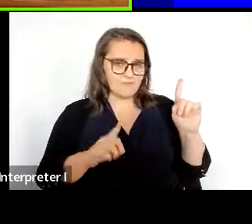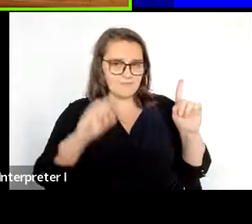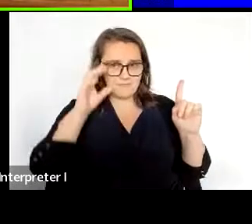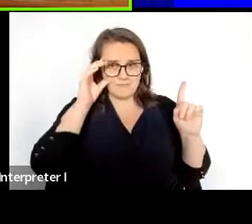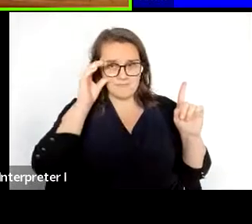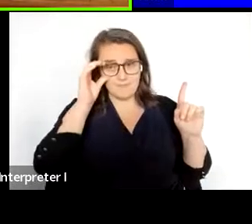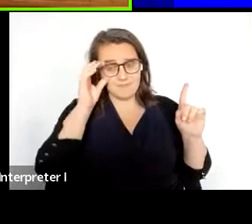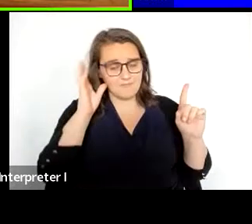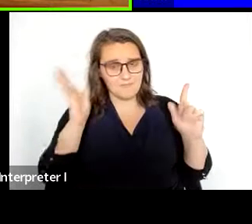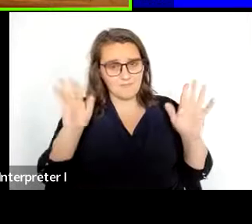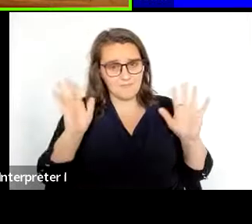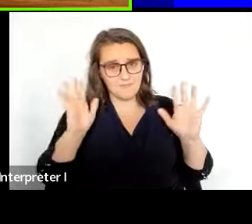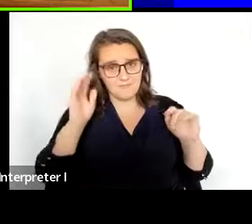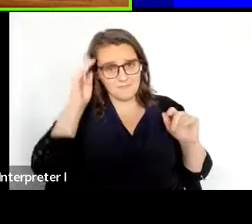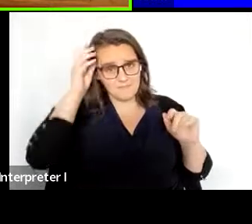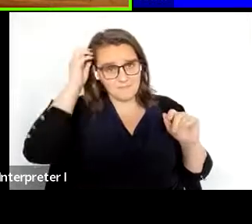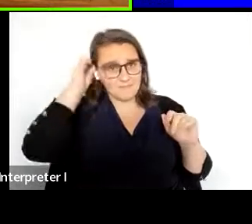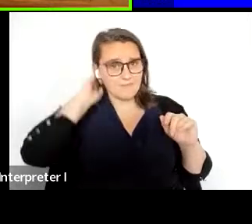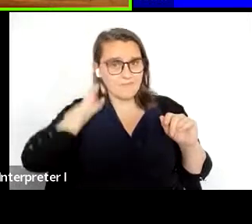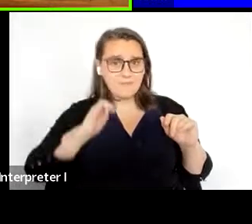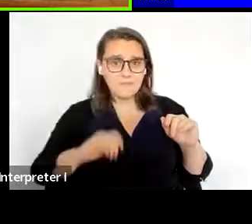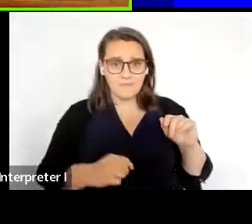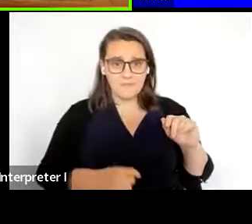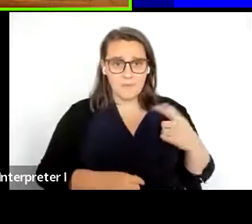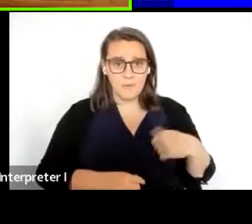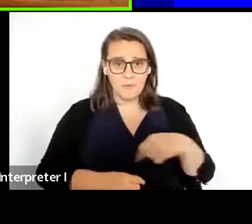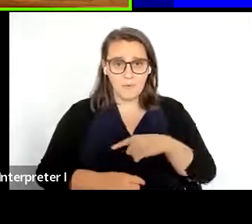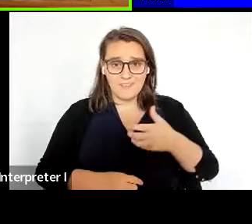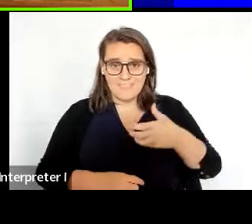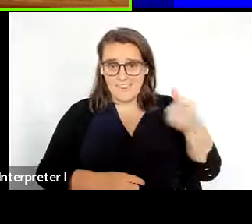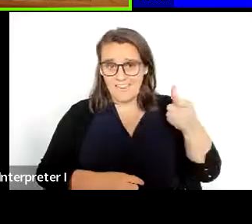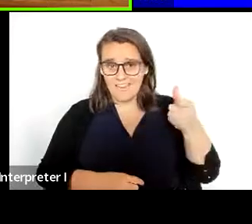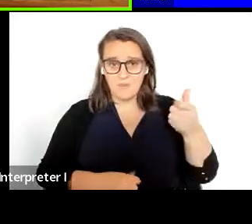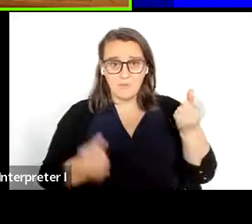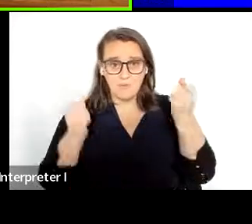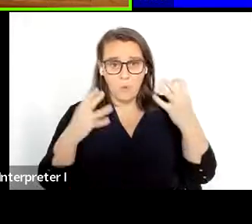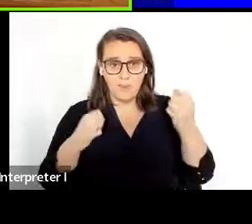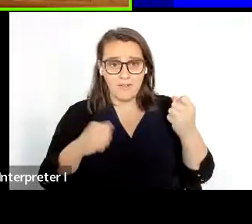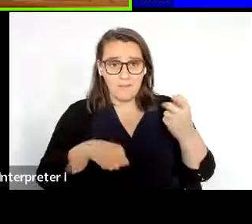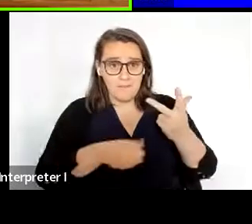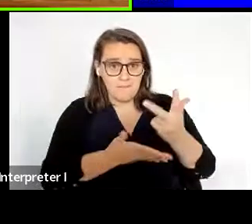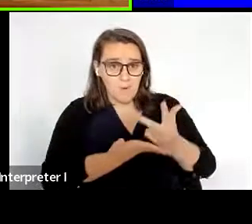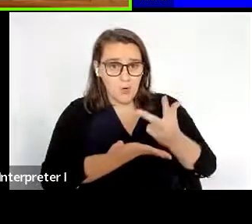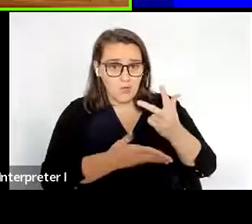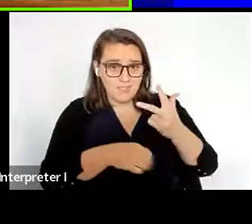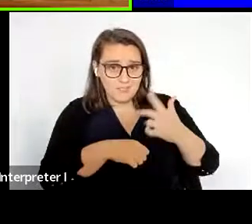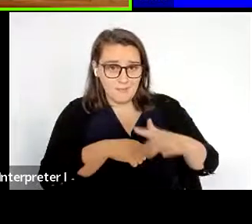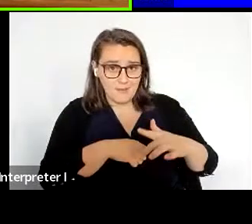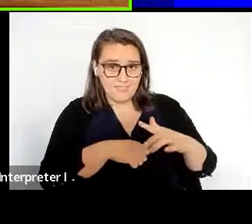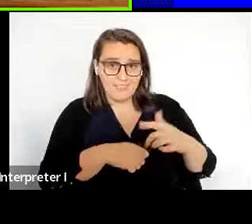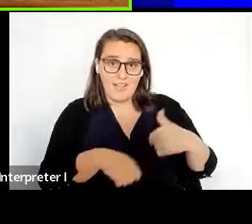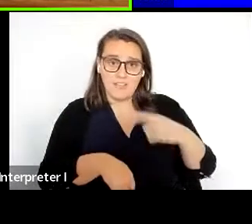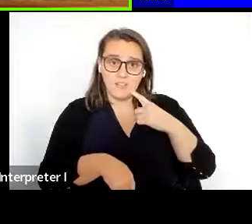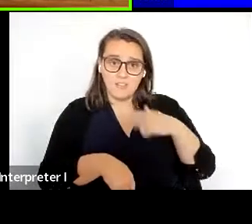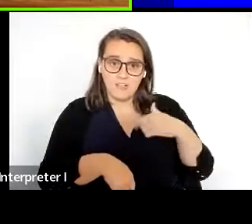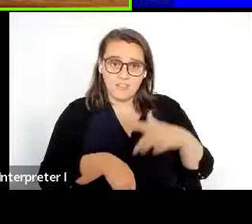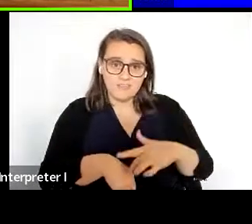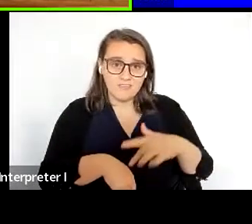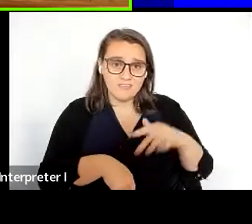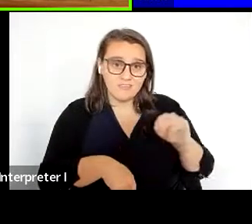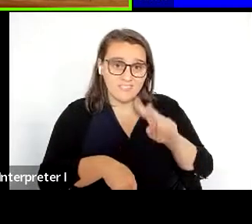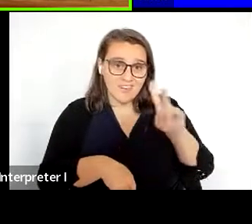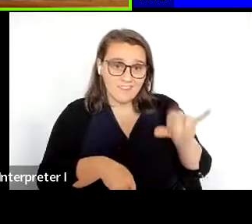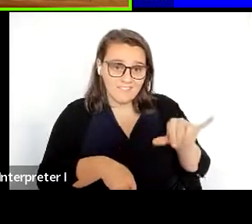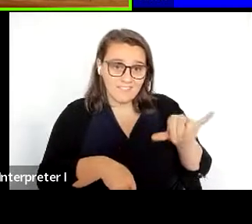another thing. And we've taken away so many parking spaces in DC, right? I was in Navy Yard